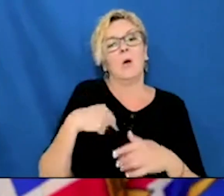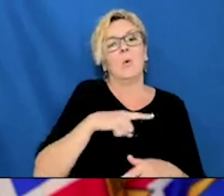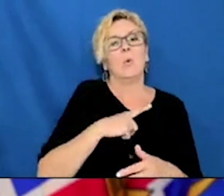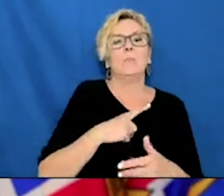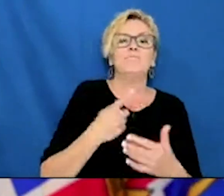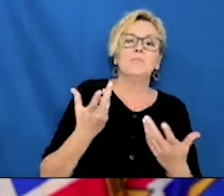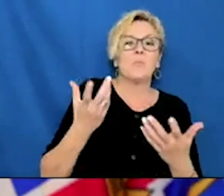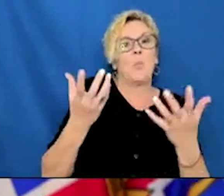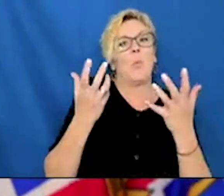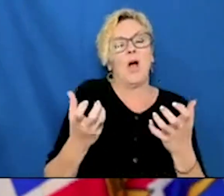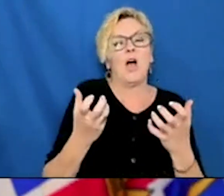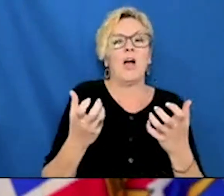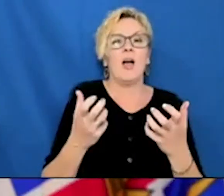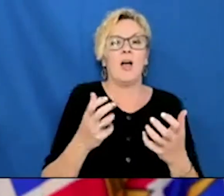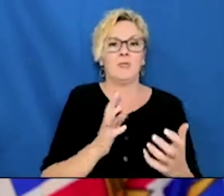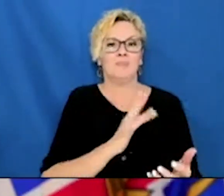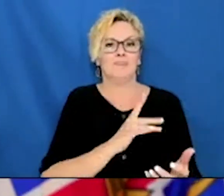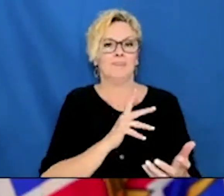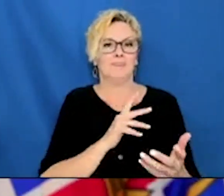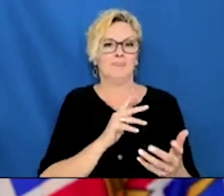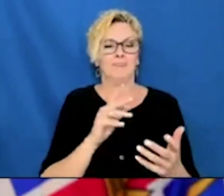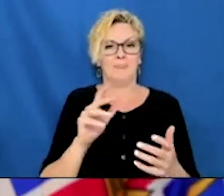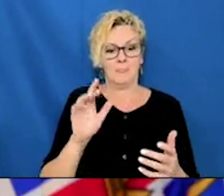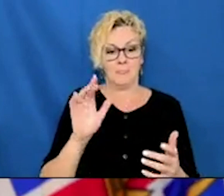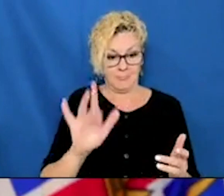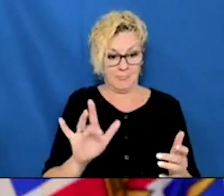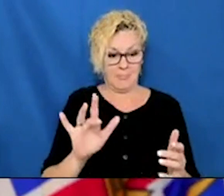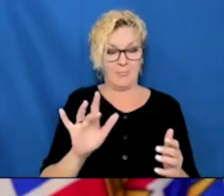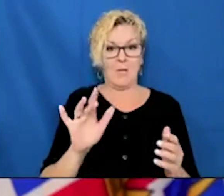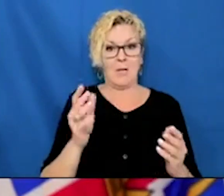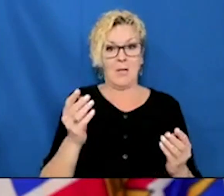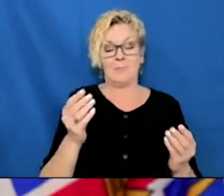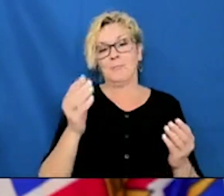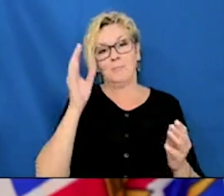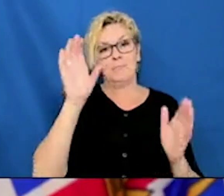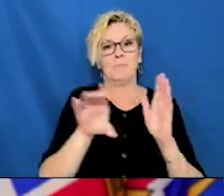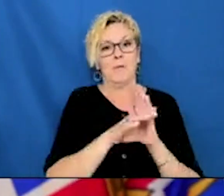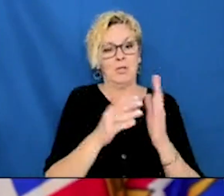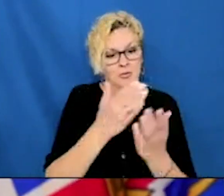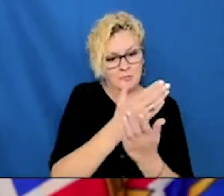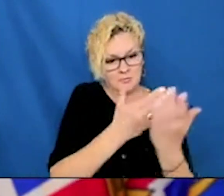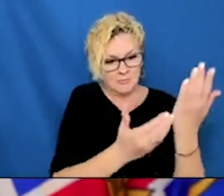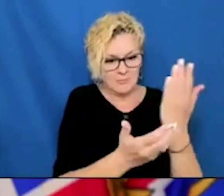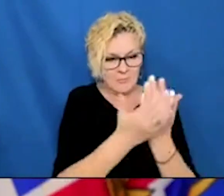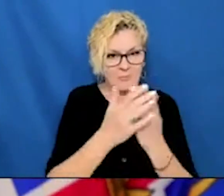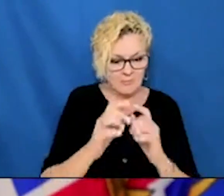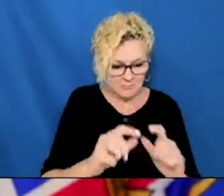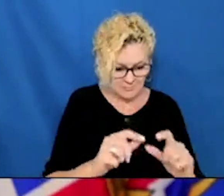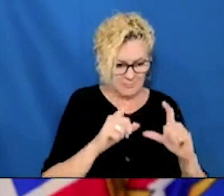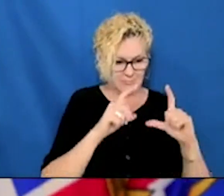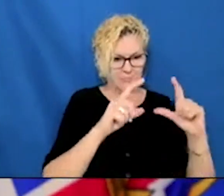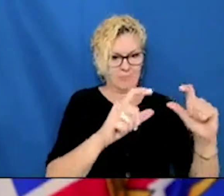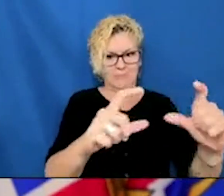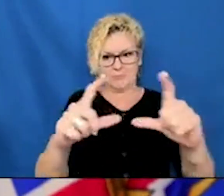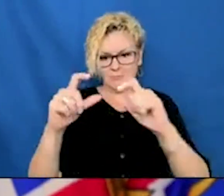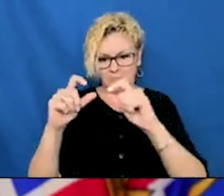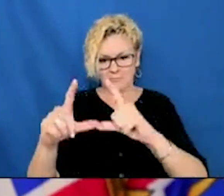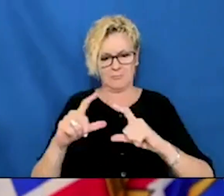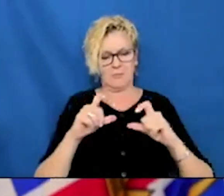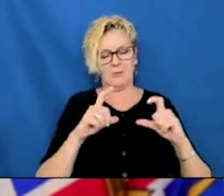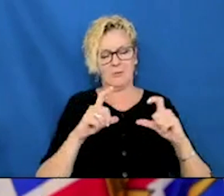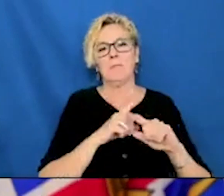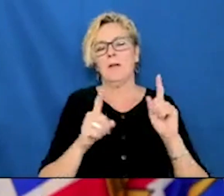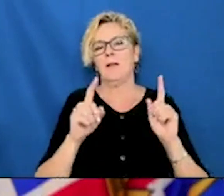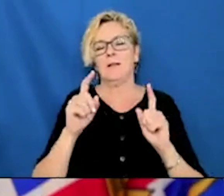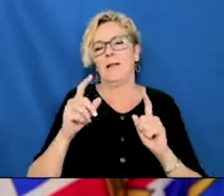it widely with public health professionals, with researchers, with scientists, so that we best understand it. That's the primary purpose of